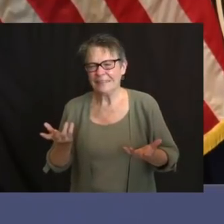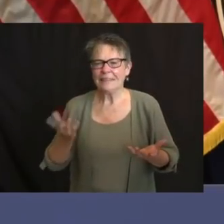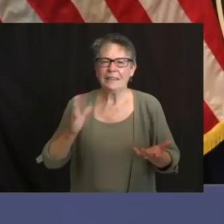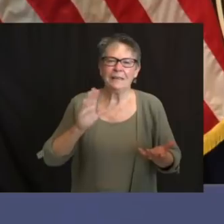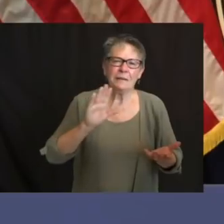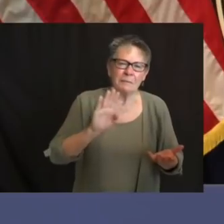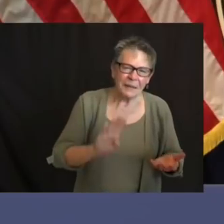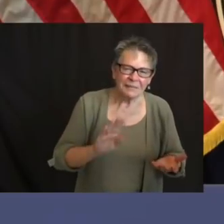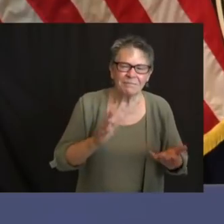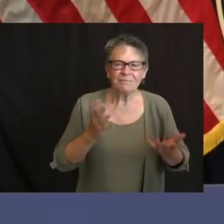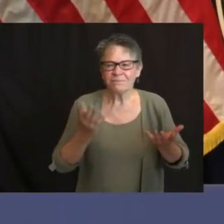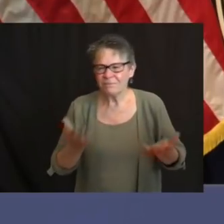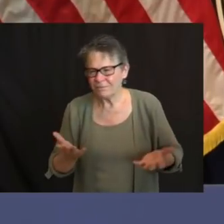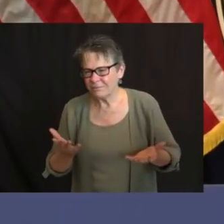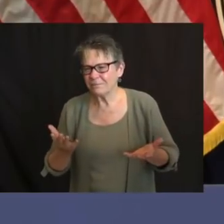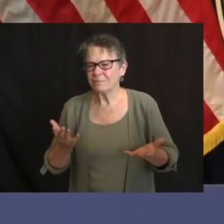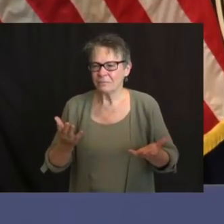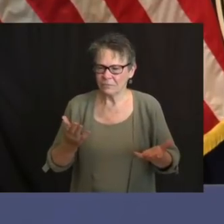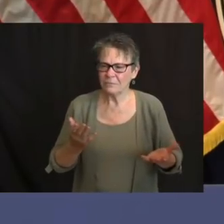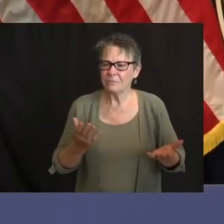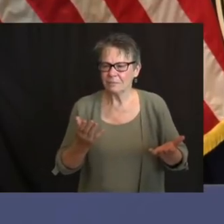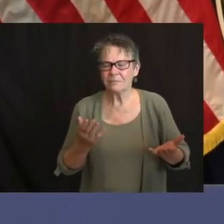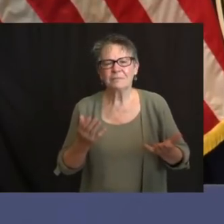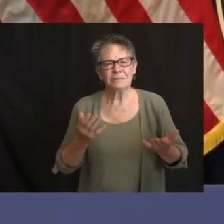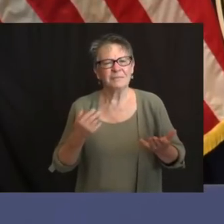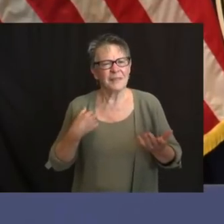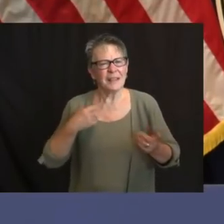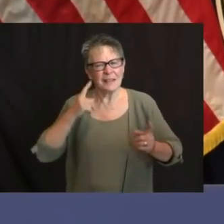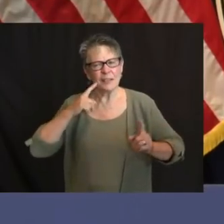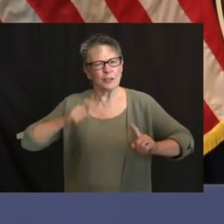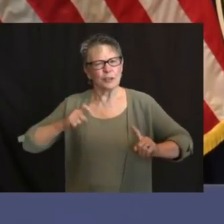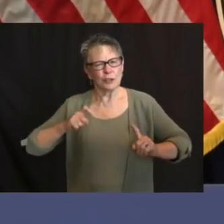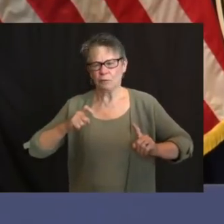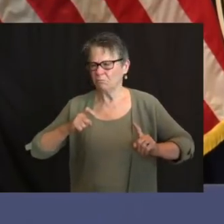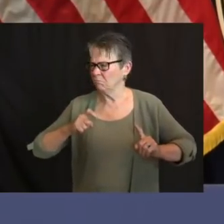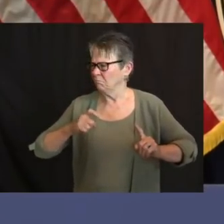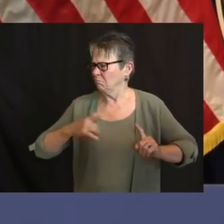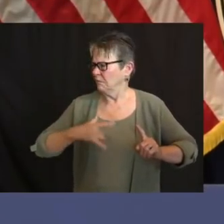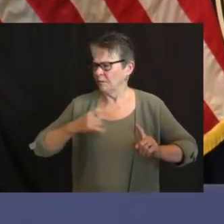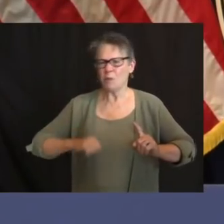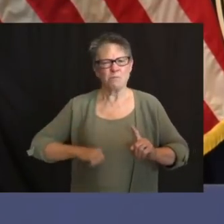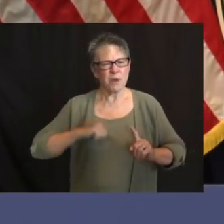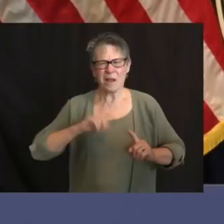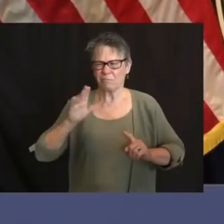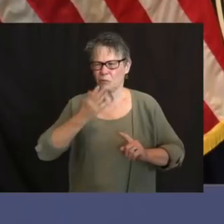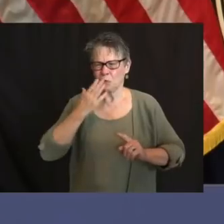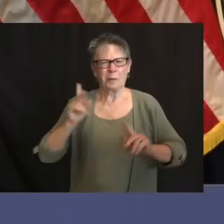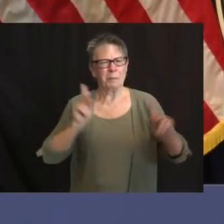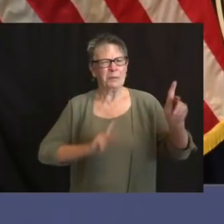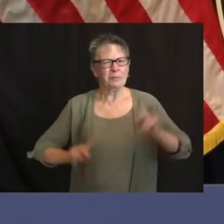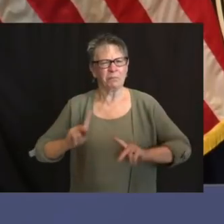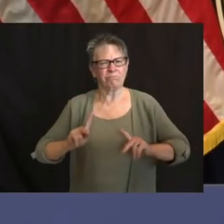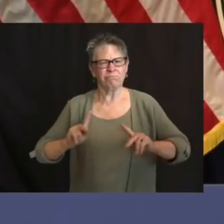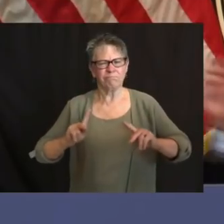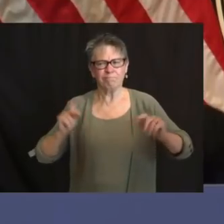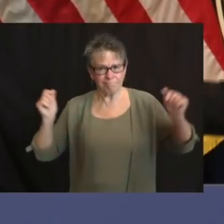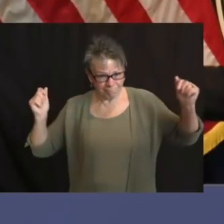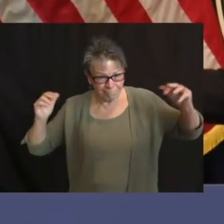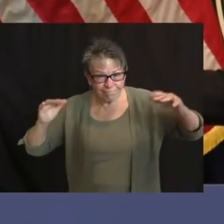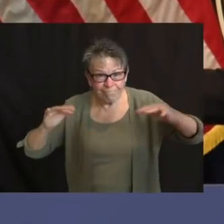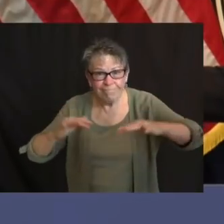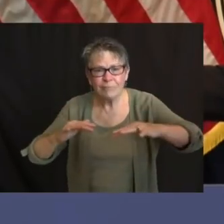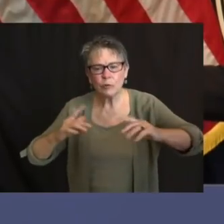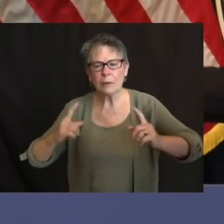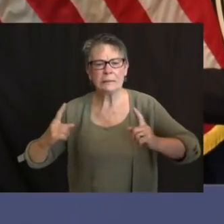I think we all should be proud about it. And by the way, I like the way we've done this in the sense that we put out guidance, clear